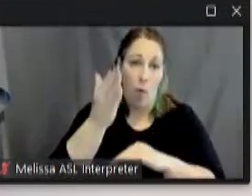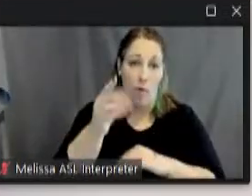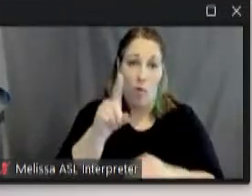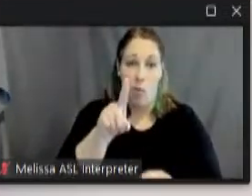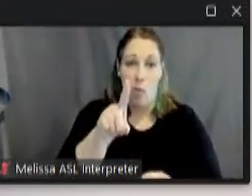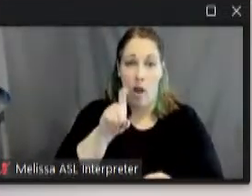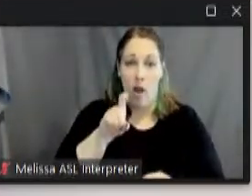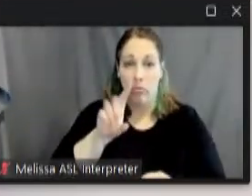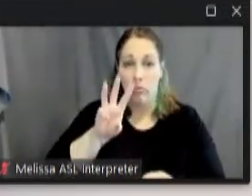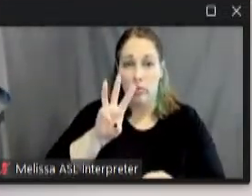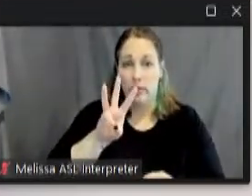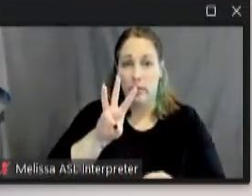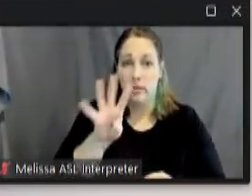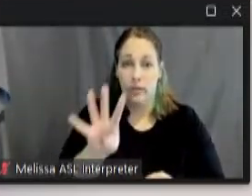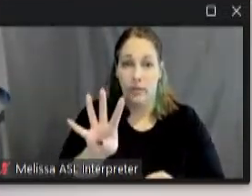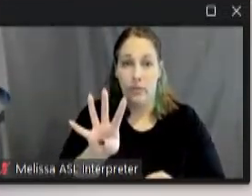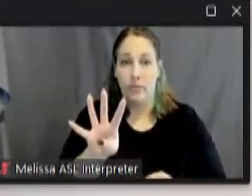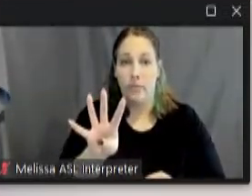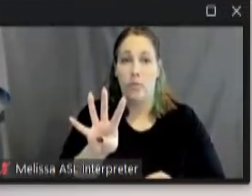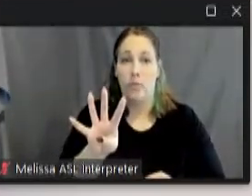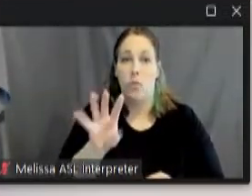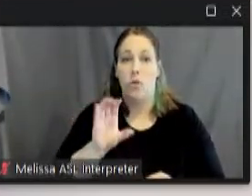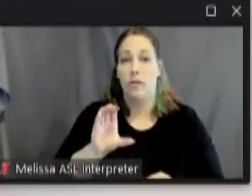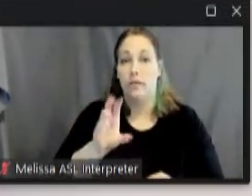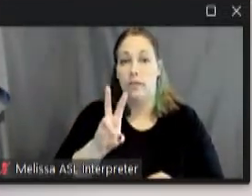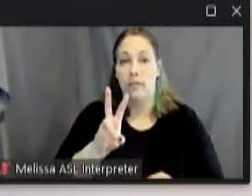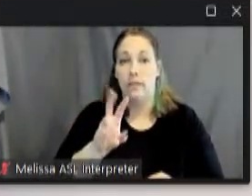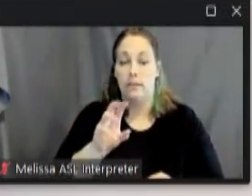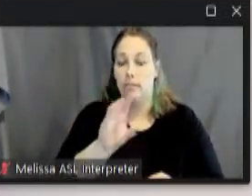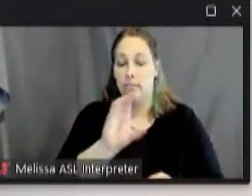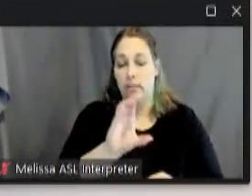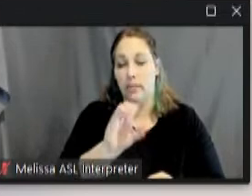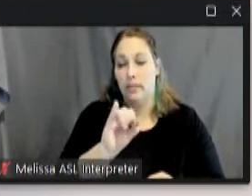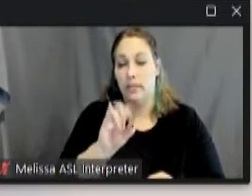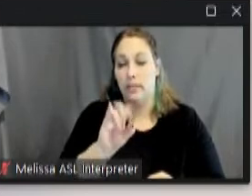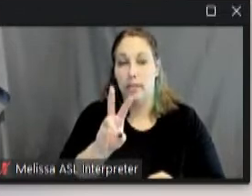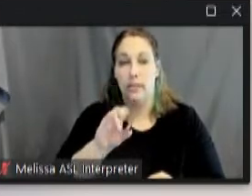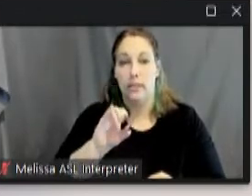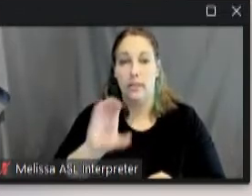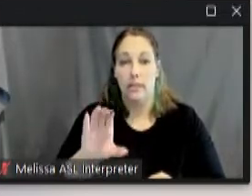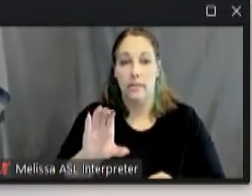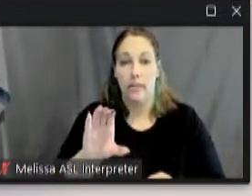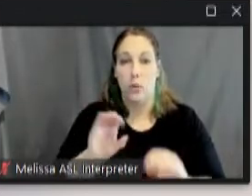164 civic society organizations